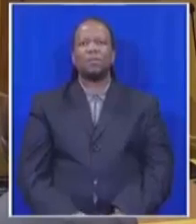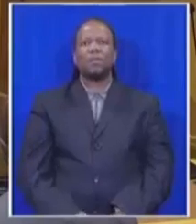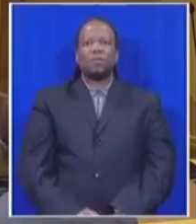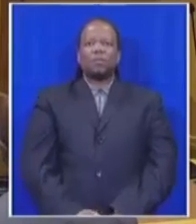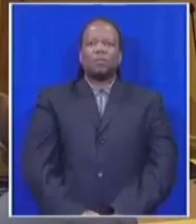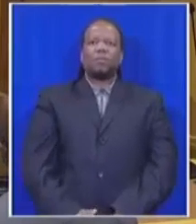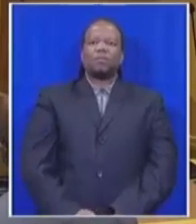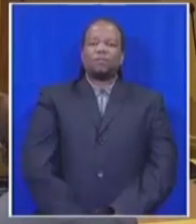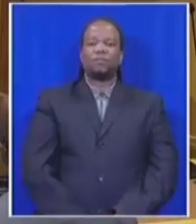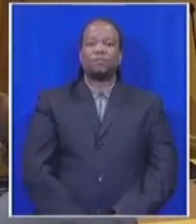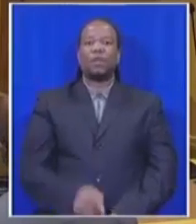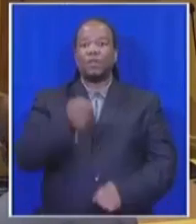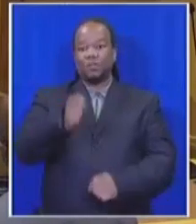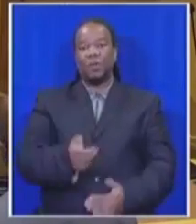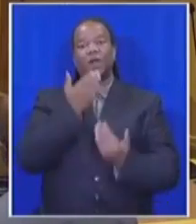Thank you, Speaker.